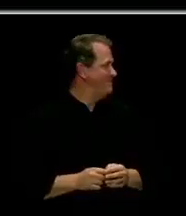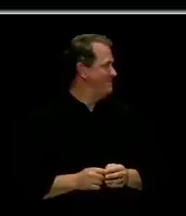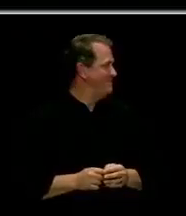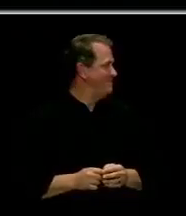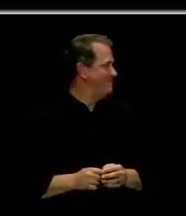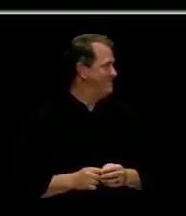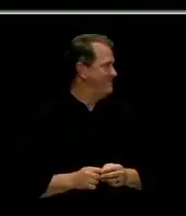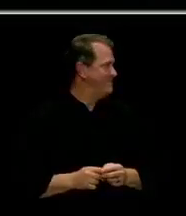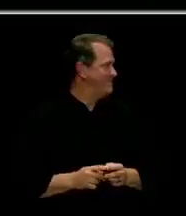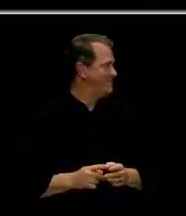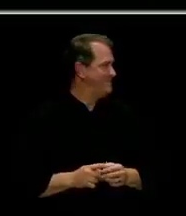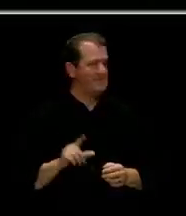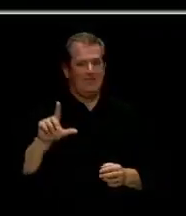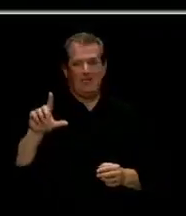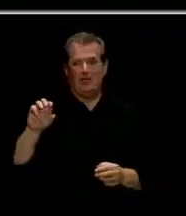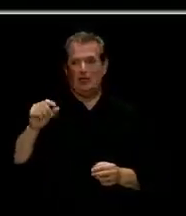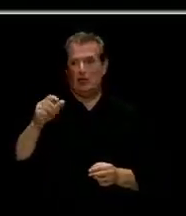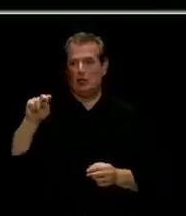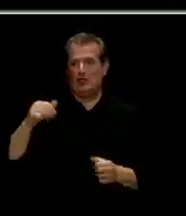Go Logan.